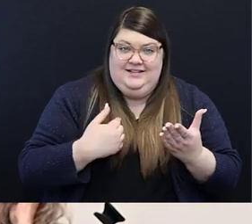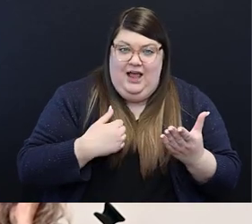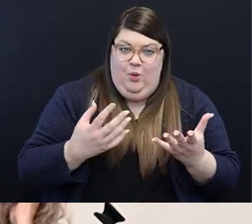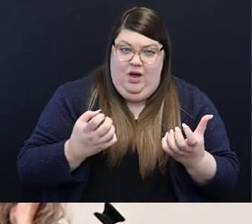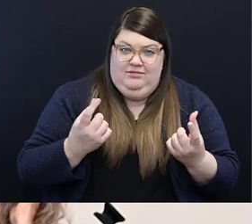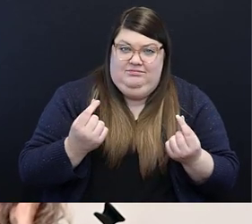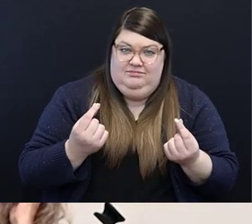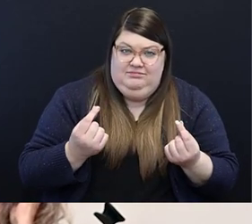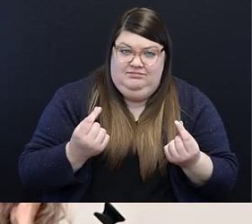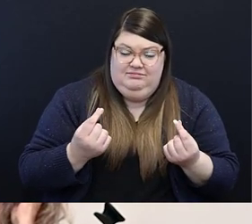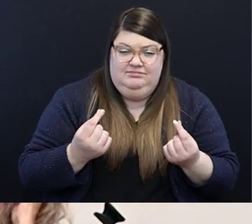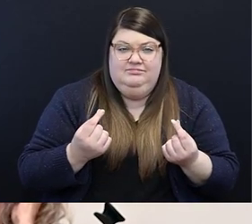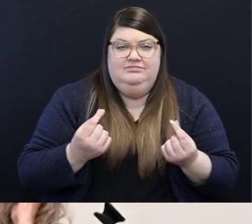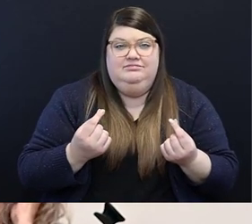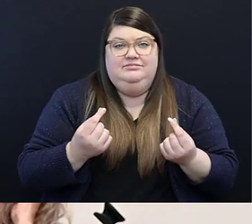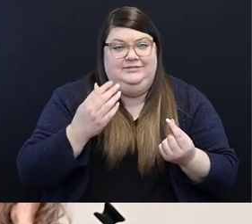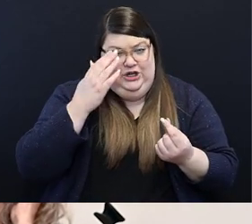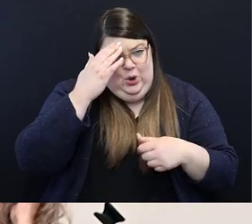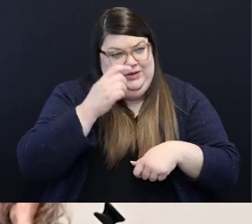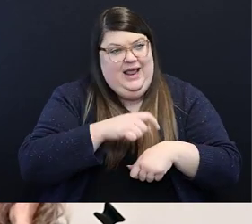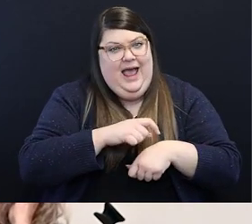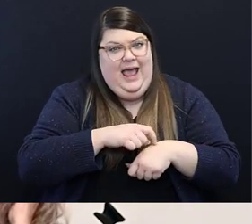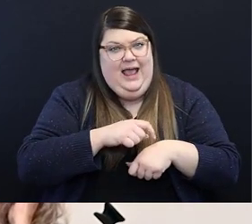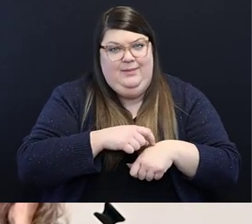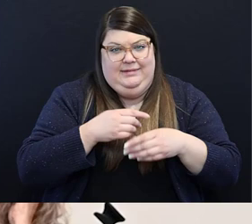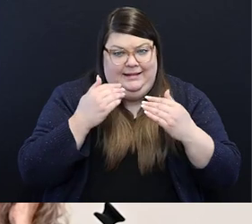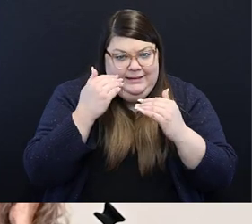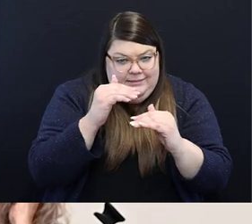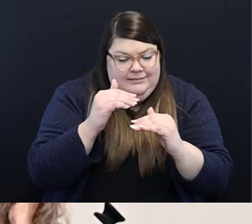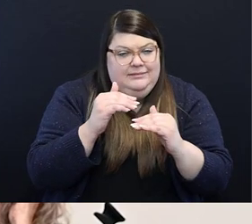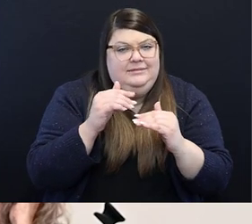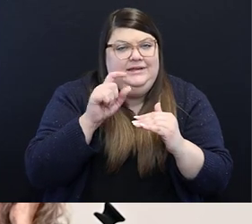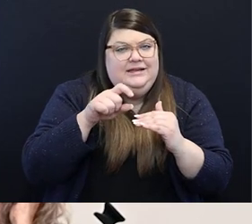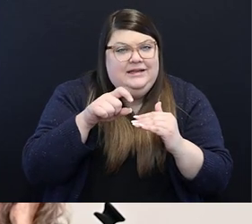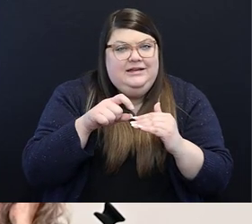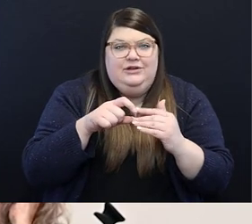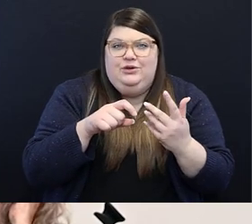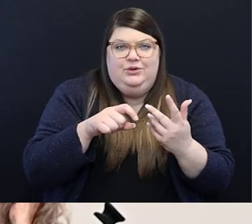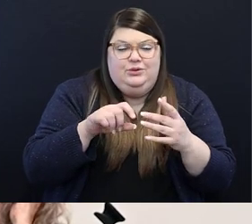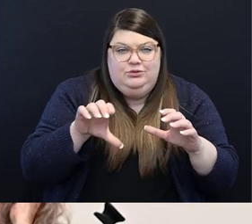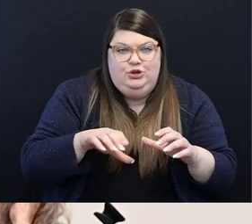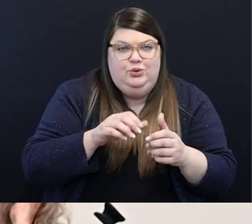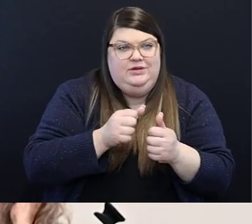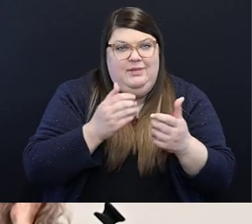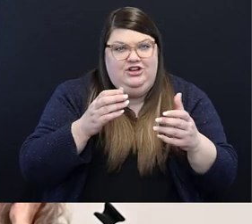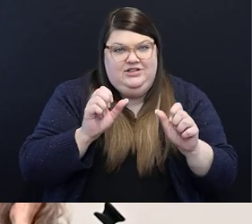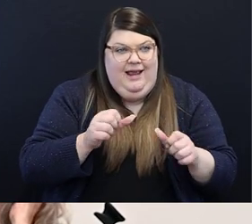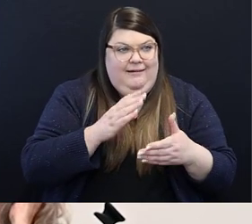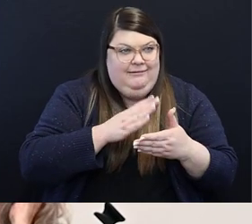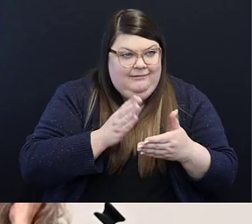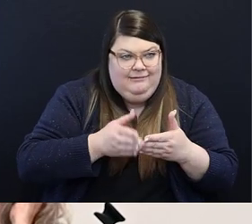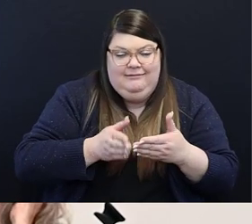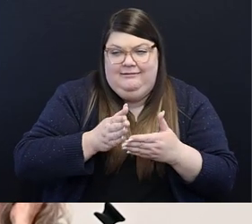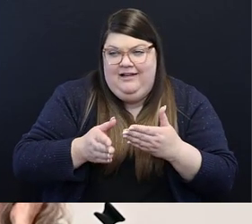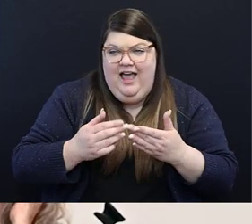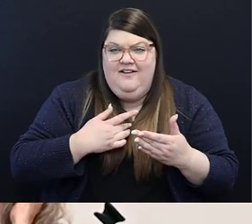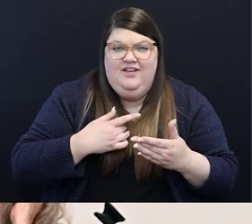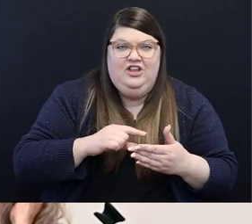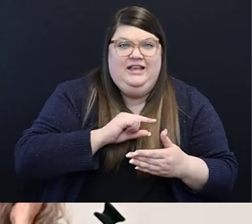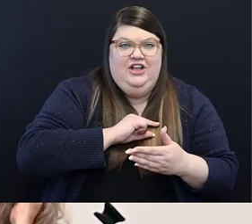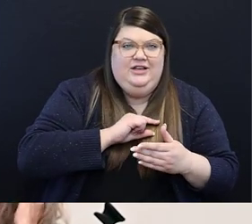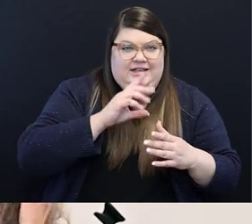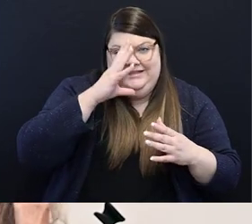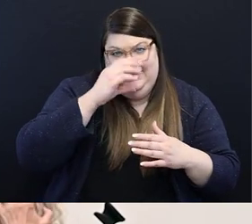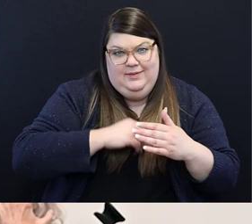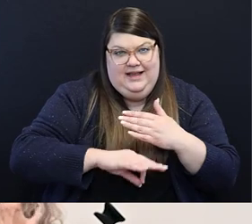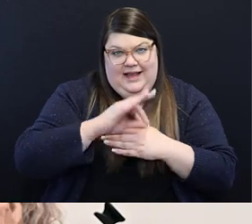get done, you know, and I know time is finite and I want to get as much done as I can, and I feel guilty sleeping in because I'm like, oh my God,